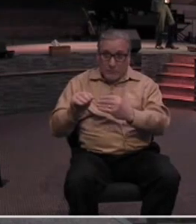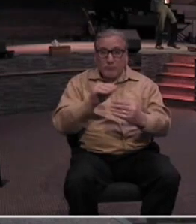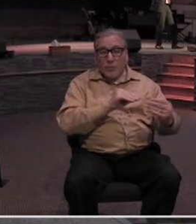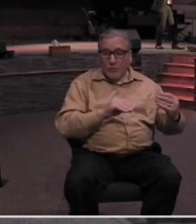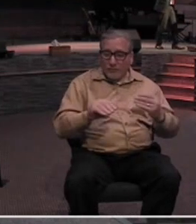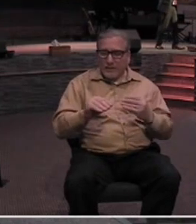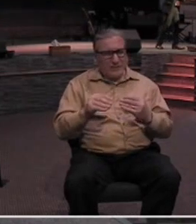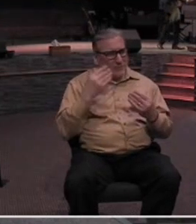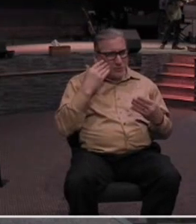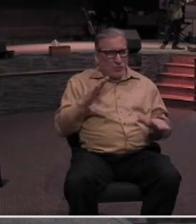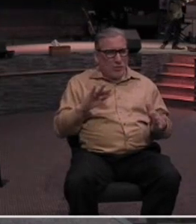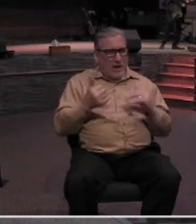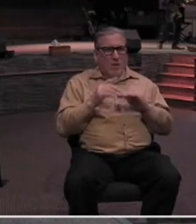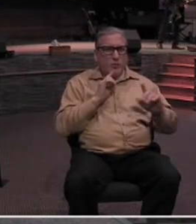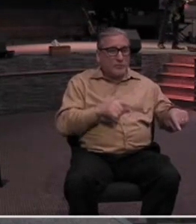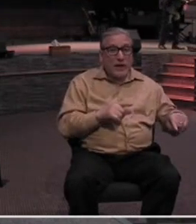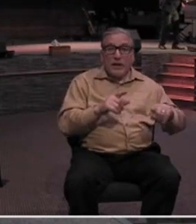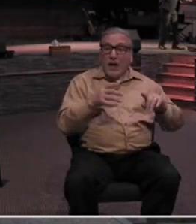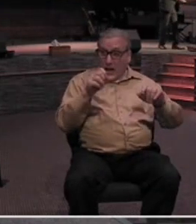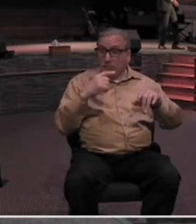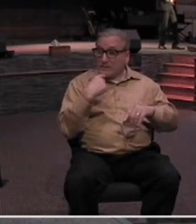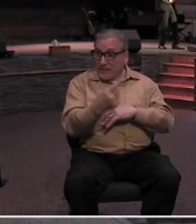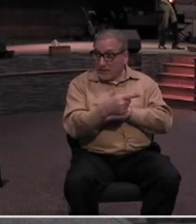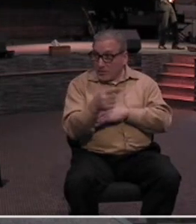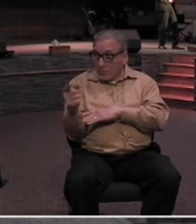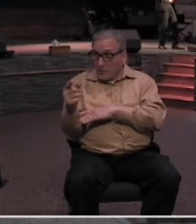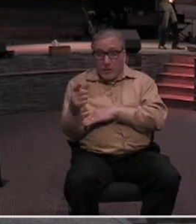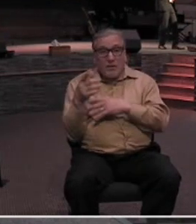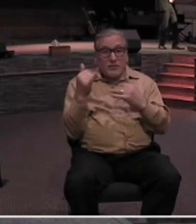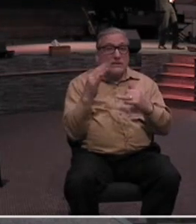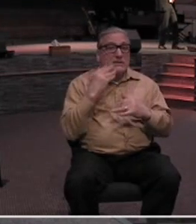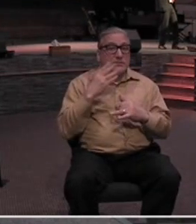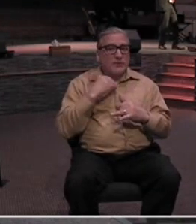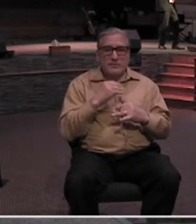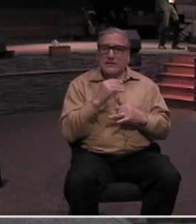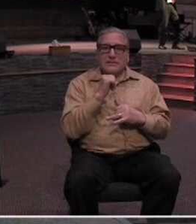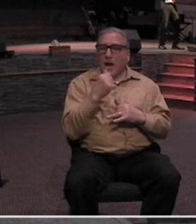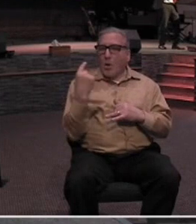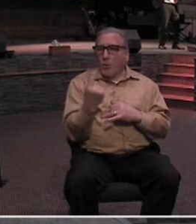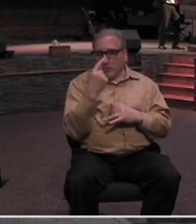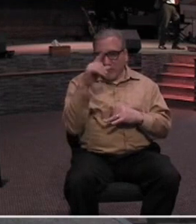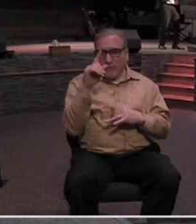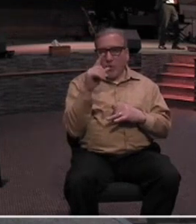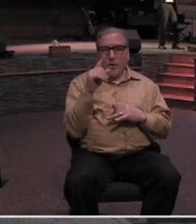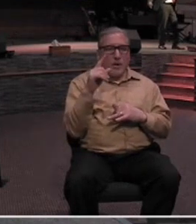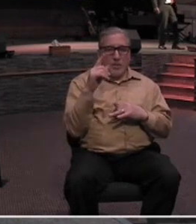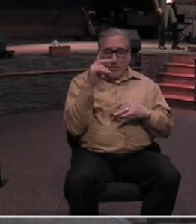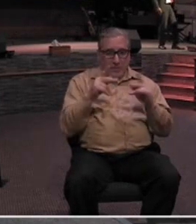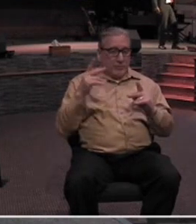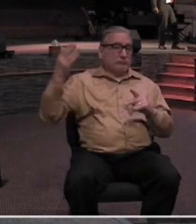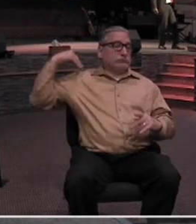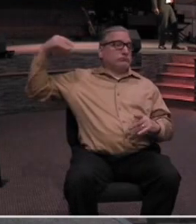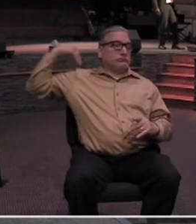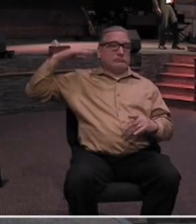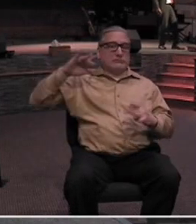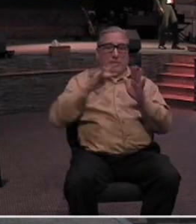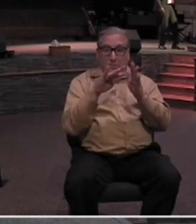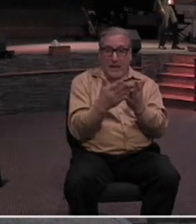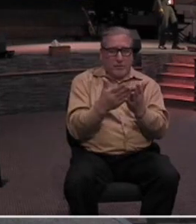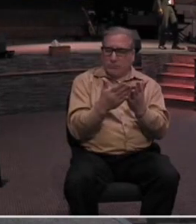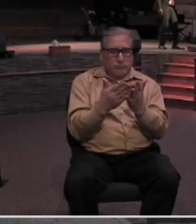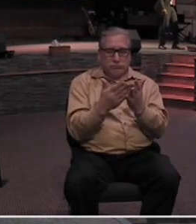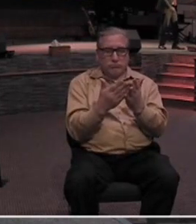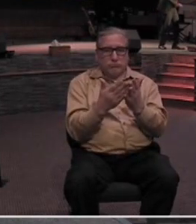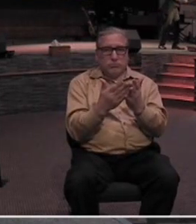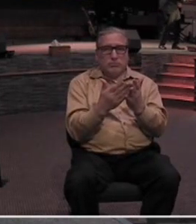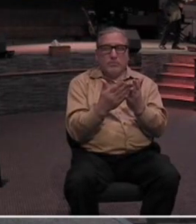You just don't know how to respond. Can I tell you that this experience isn't just for those who were back then in the Bible days, but